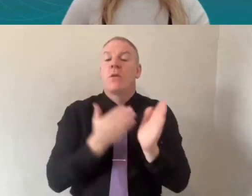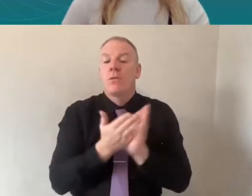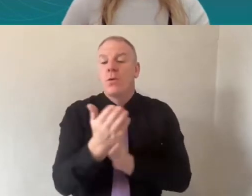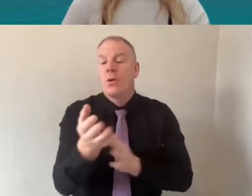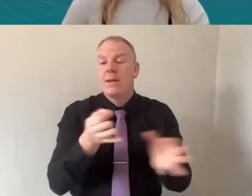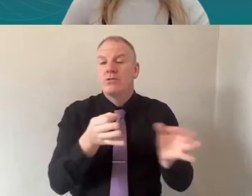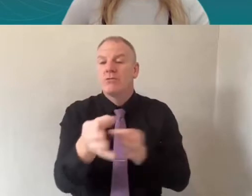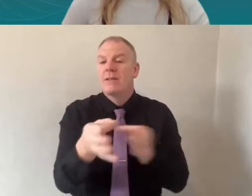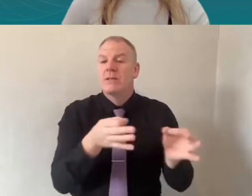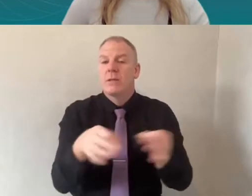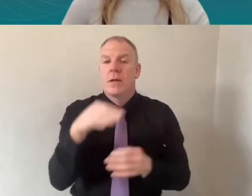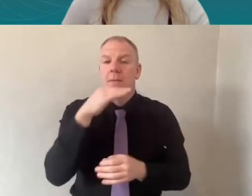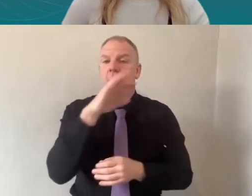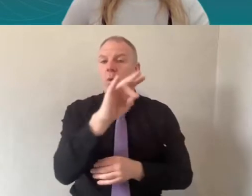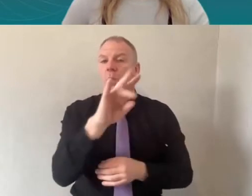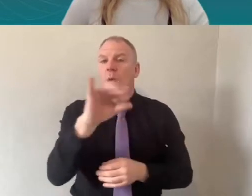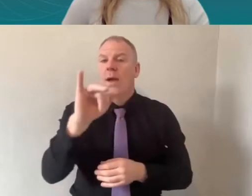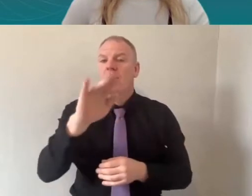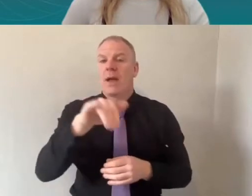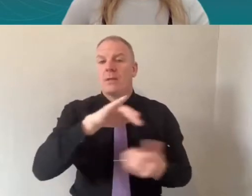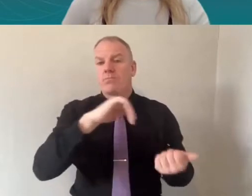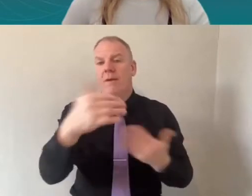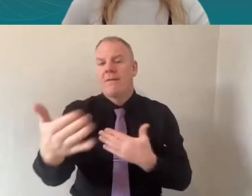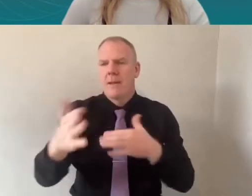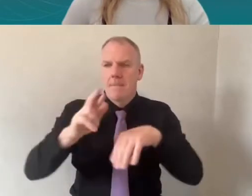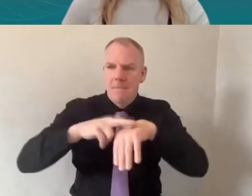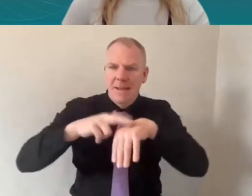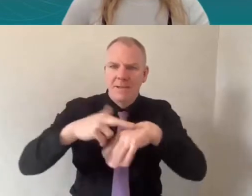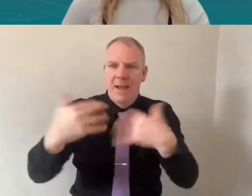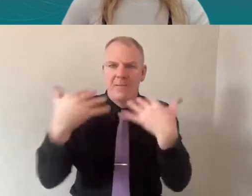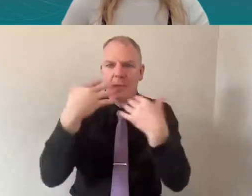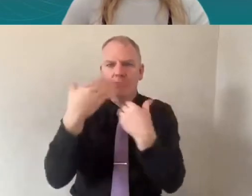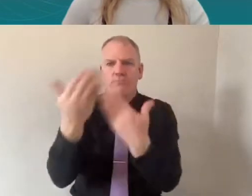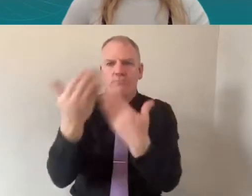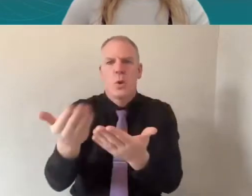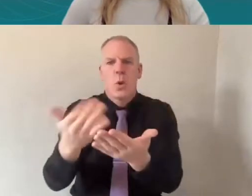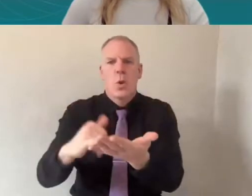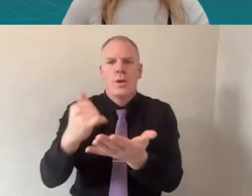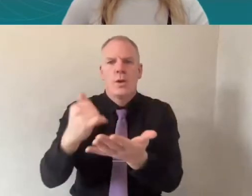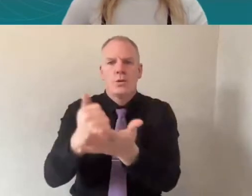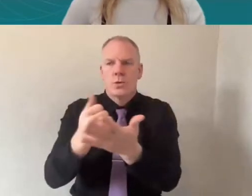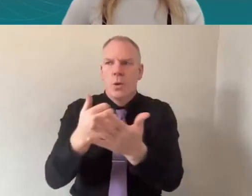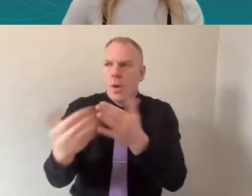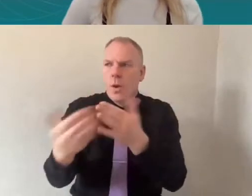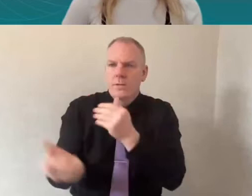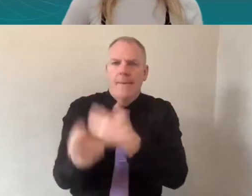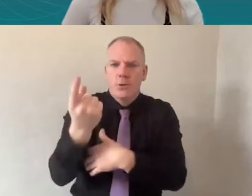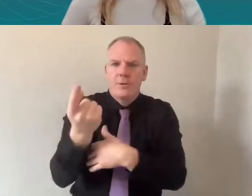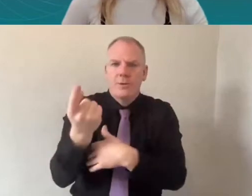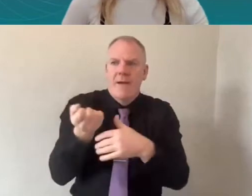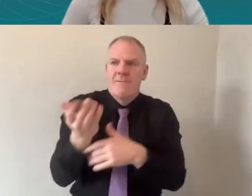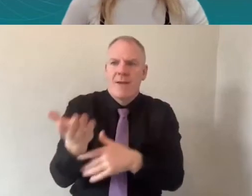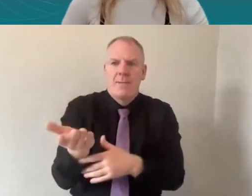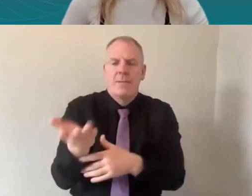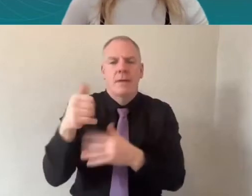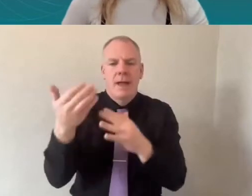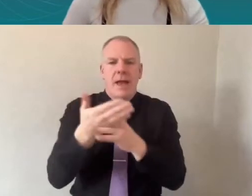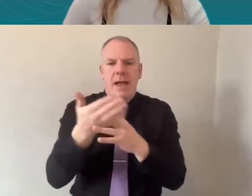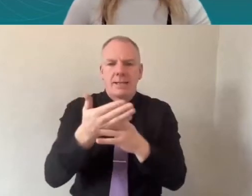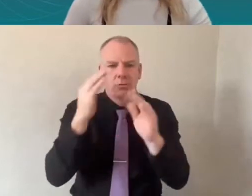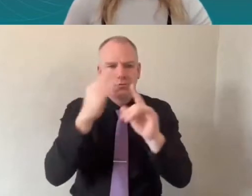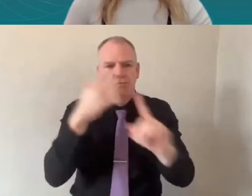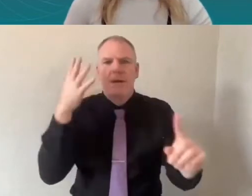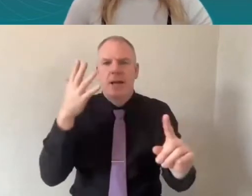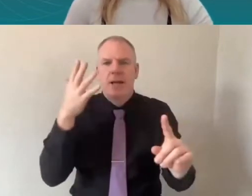will see QQI provide better information to learners on the many opportunities available to them to access recognised